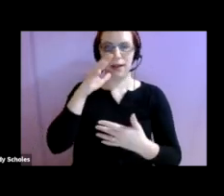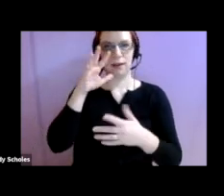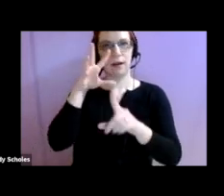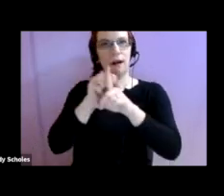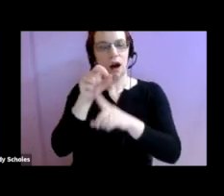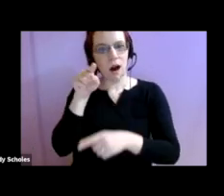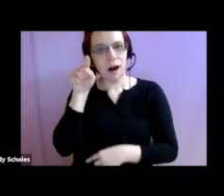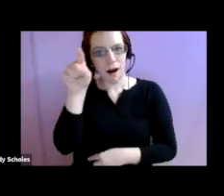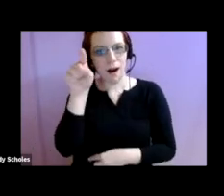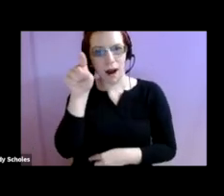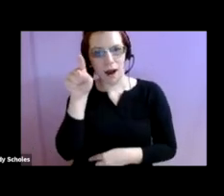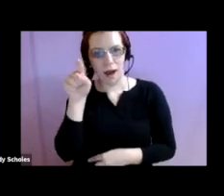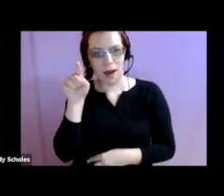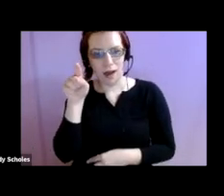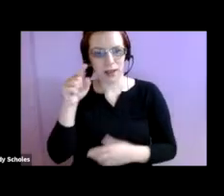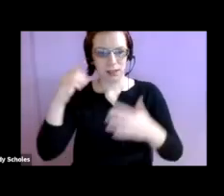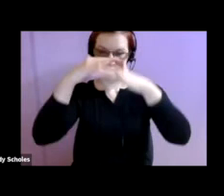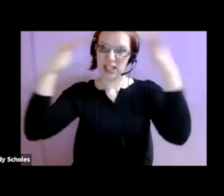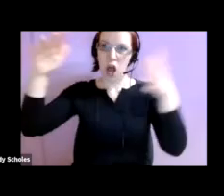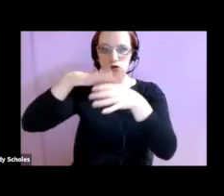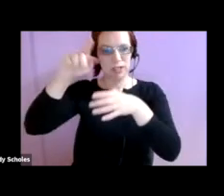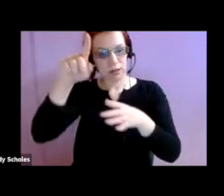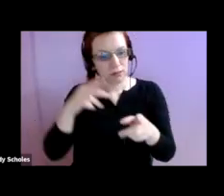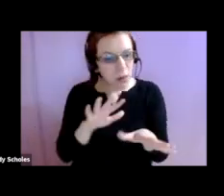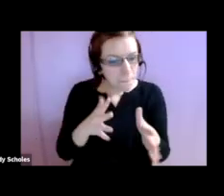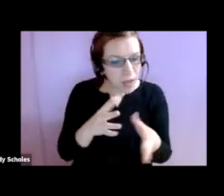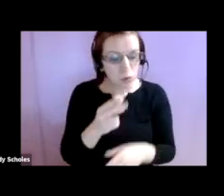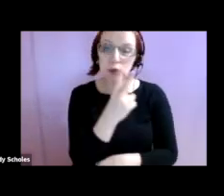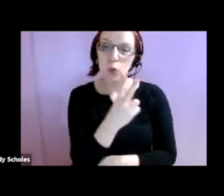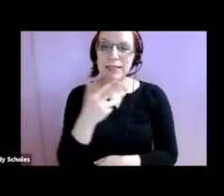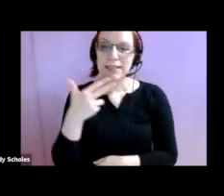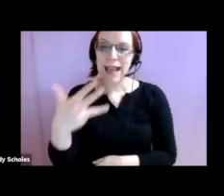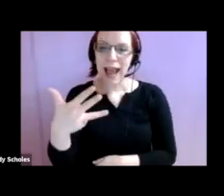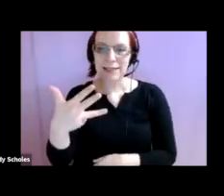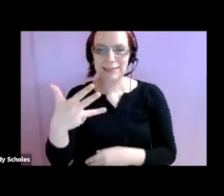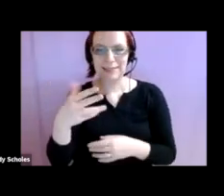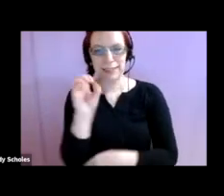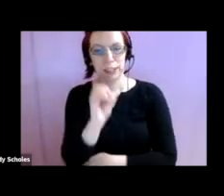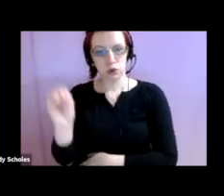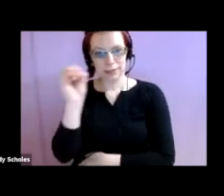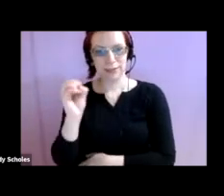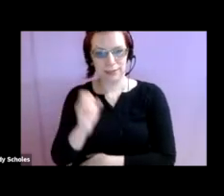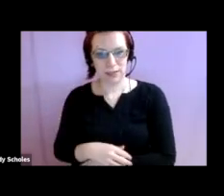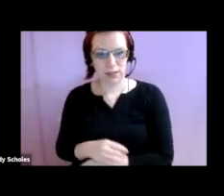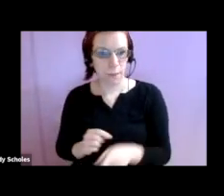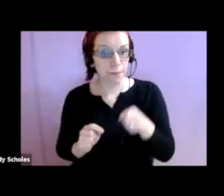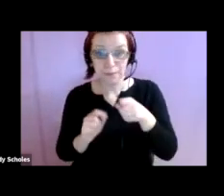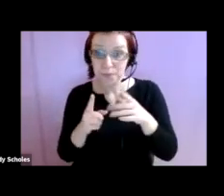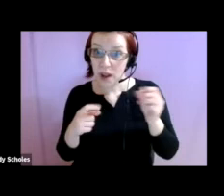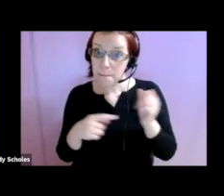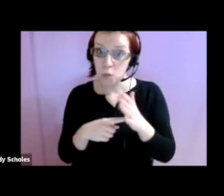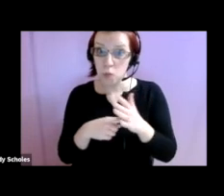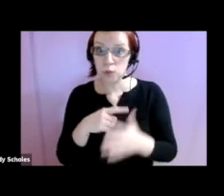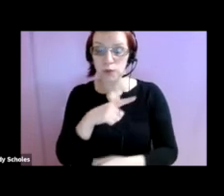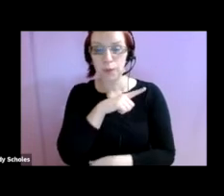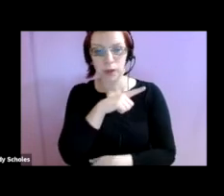localized to a sky region of about 28 degrees. That was important because it meant that those